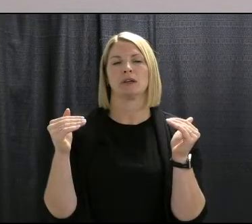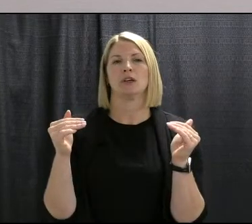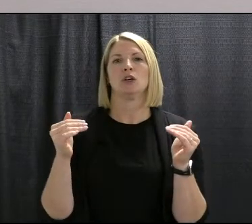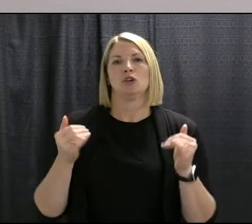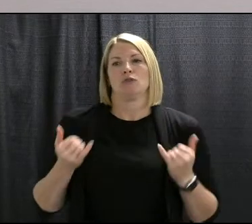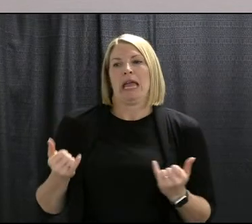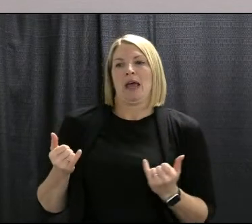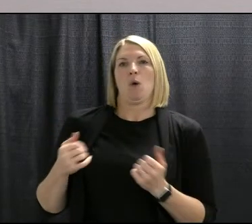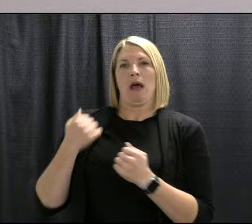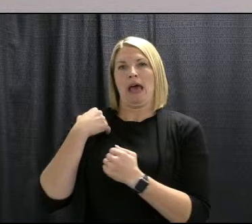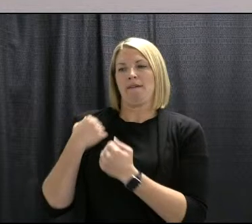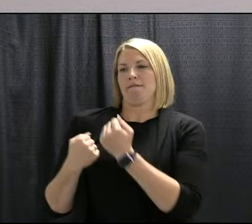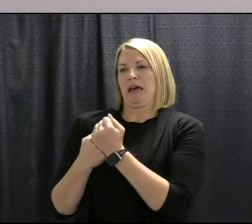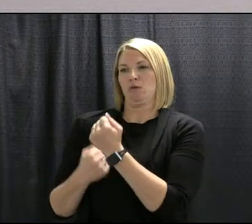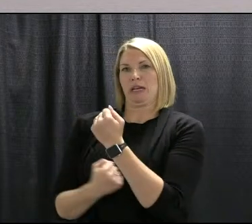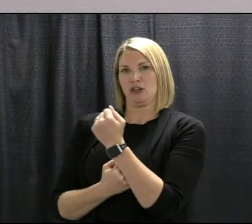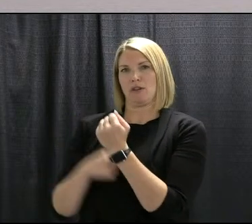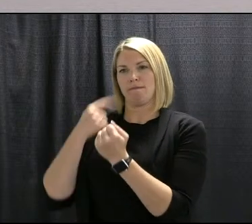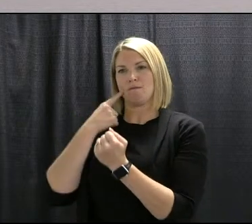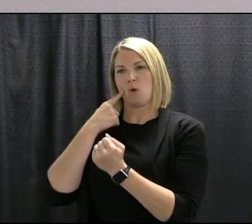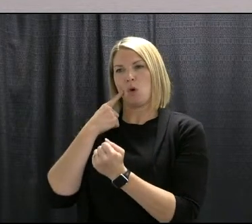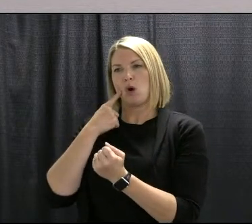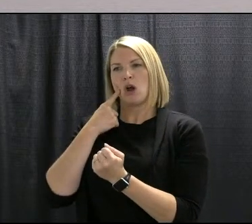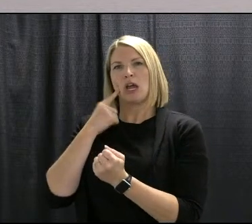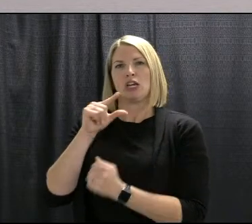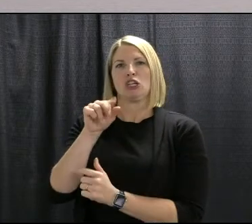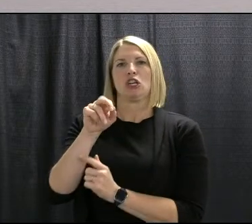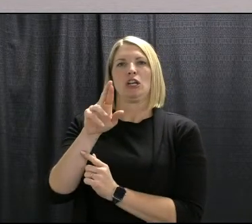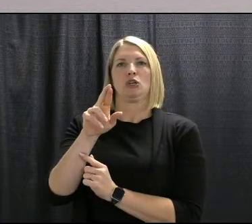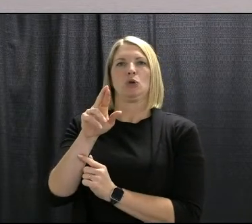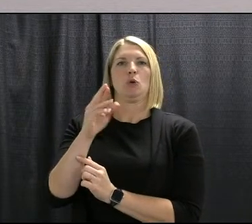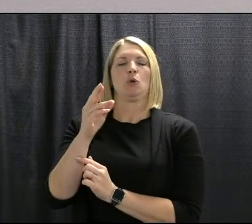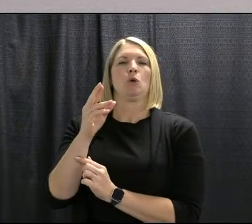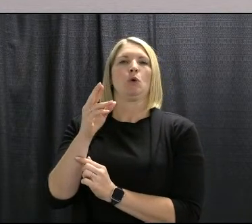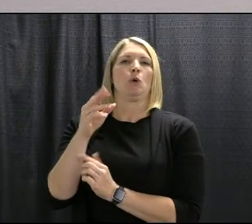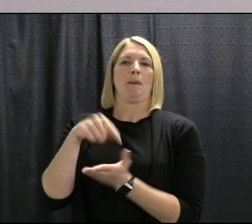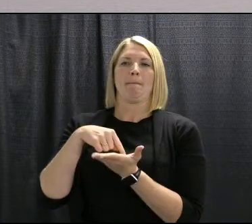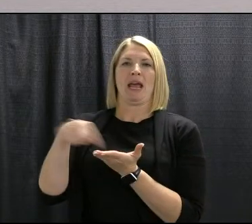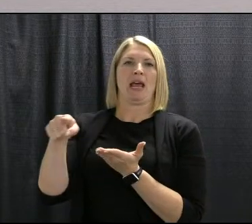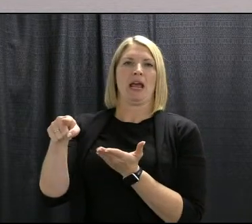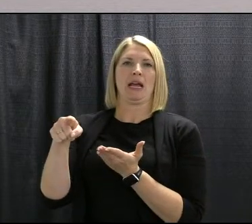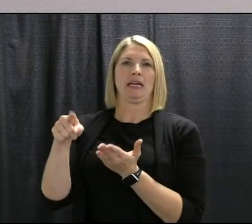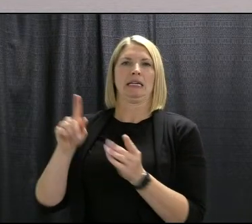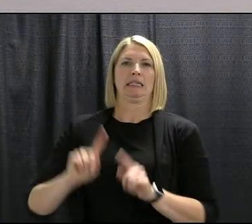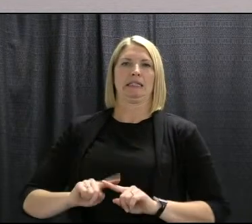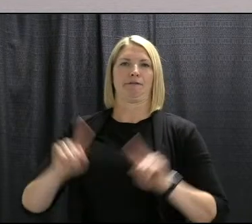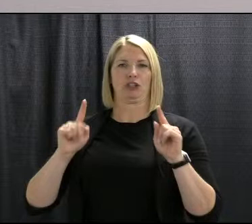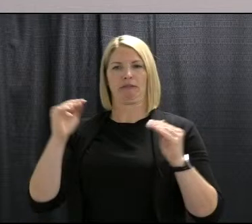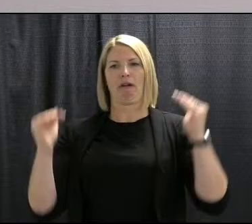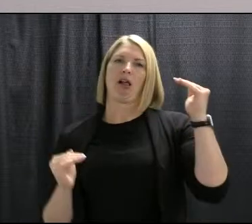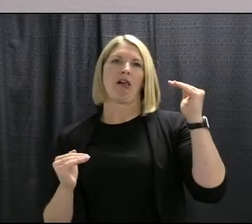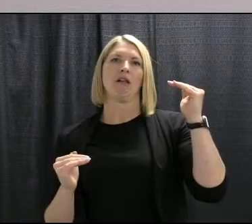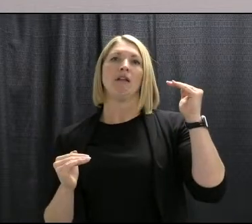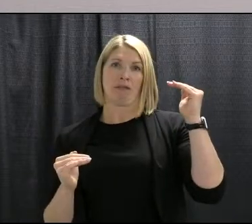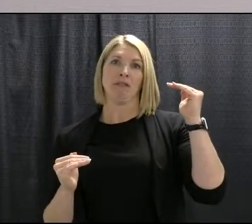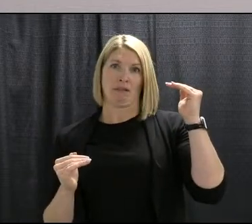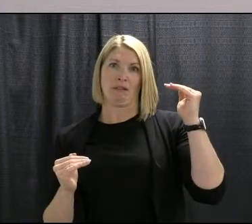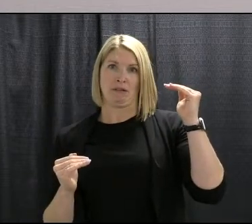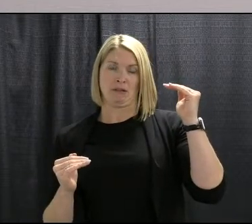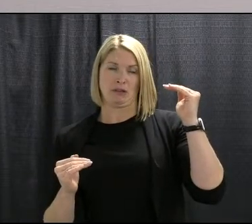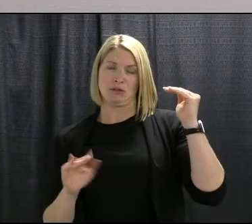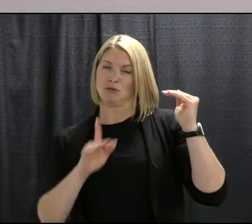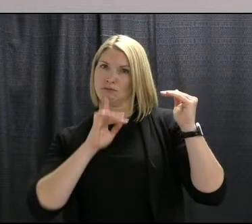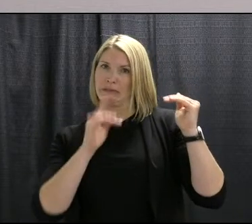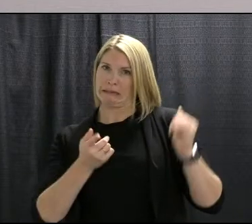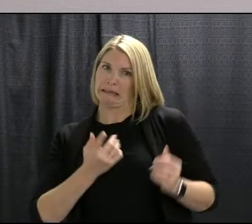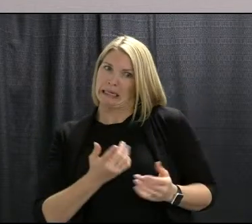to our neighbours across the country, that gender wage gap is still pretty wide. Too wide, really. So it's important to add the concrete steps that